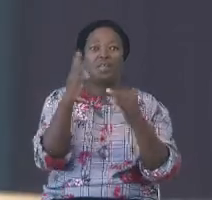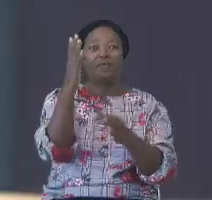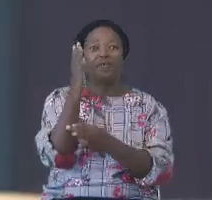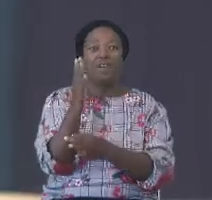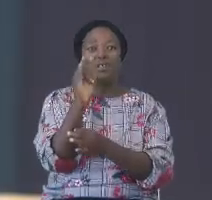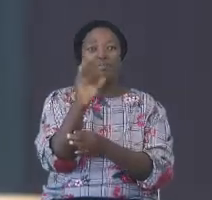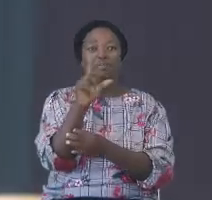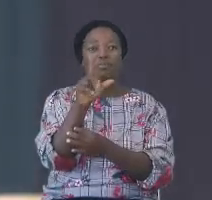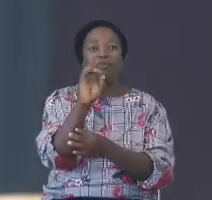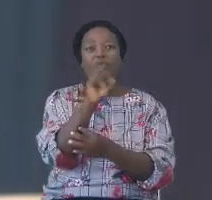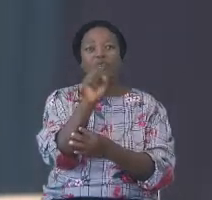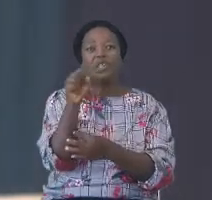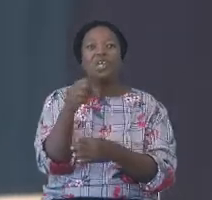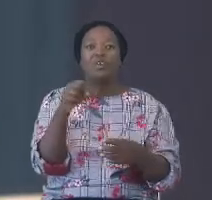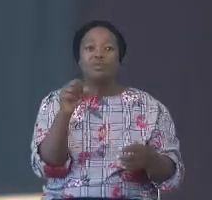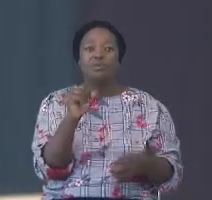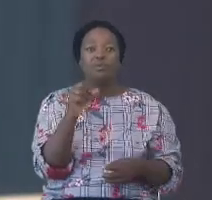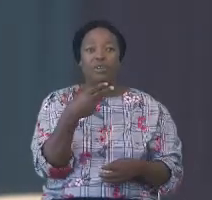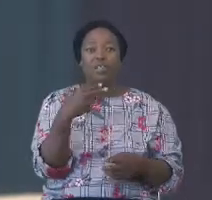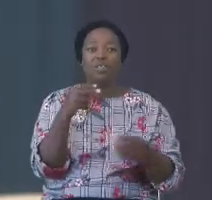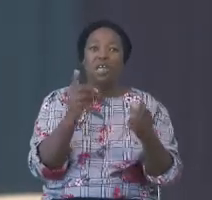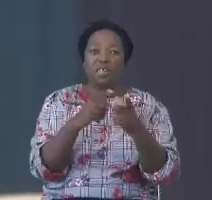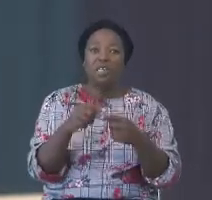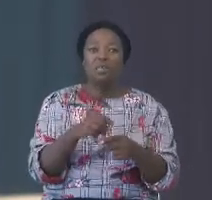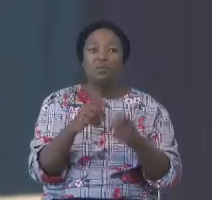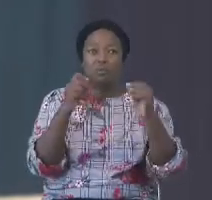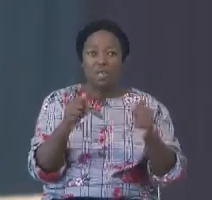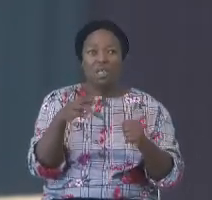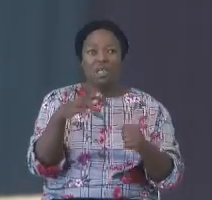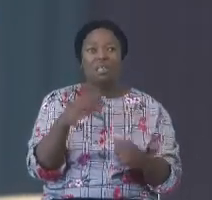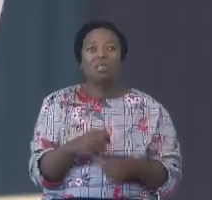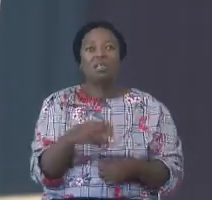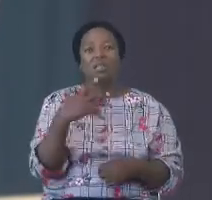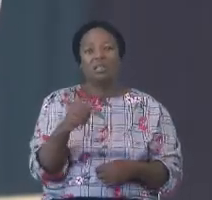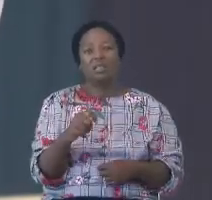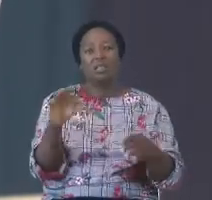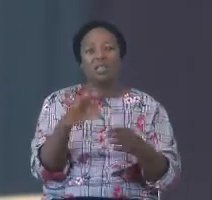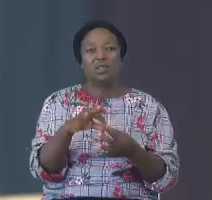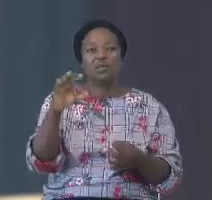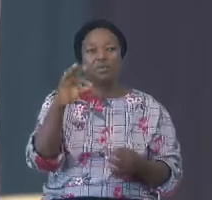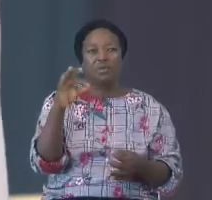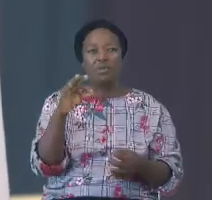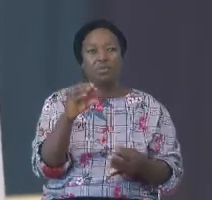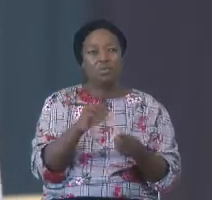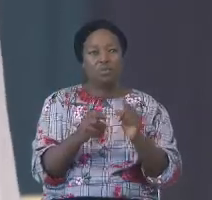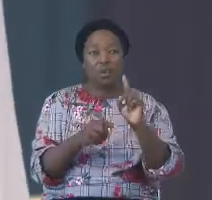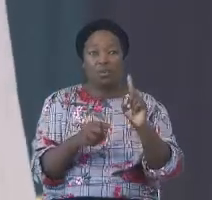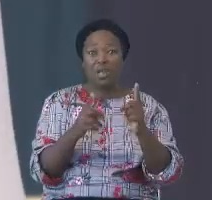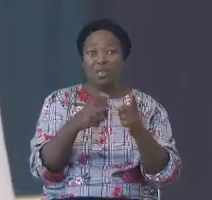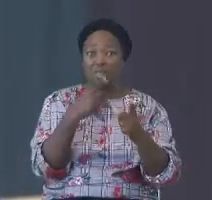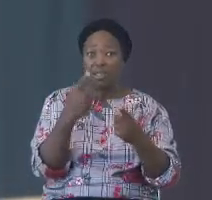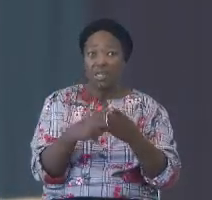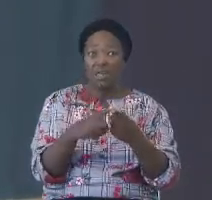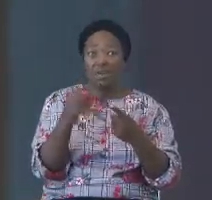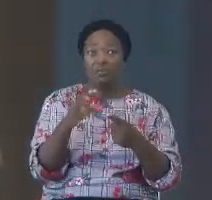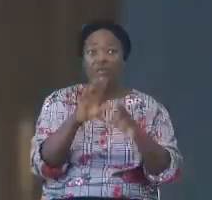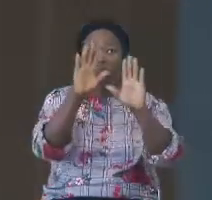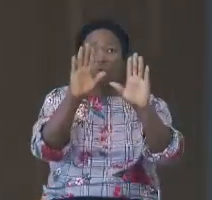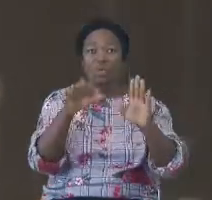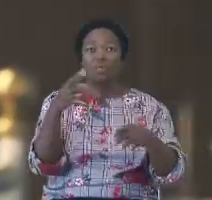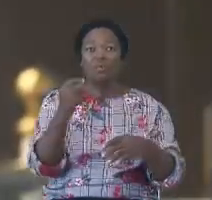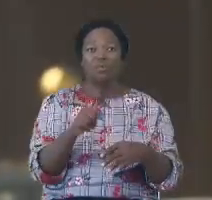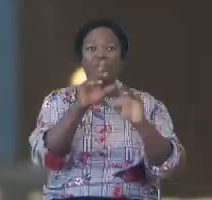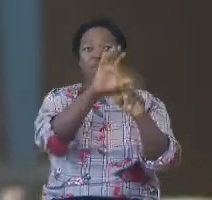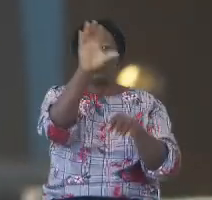god being put to death in the flesh but quickened by the spirit